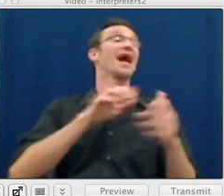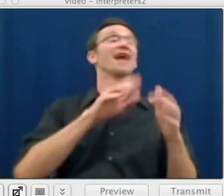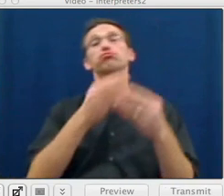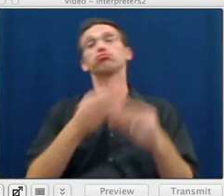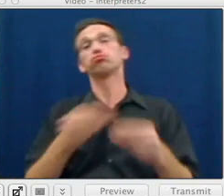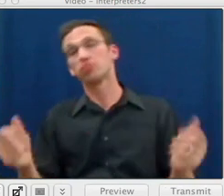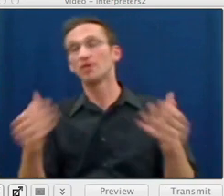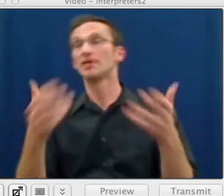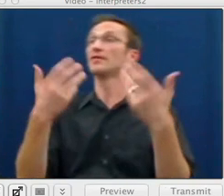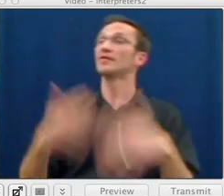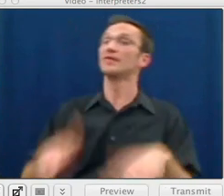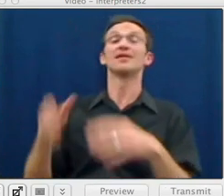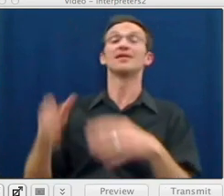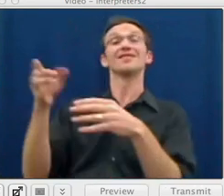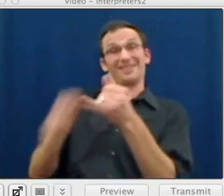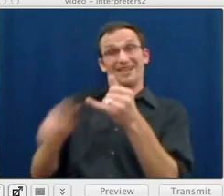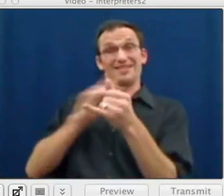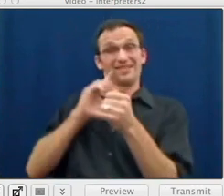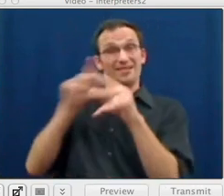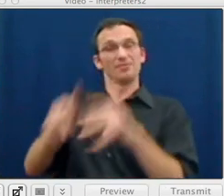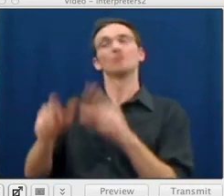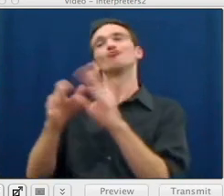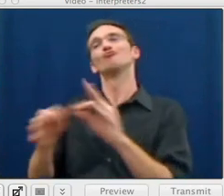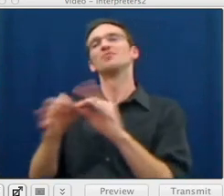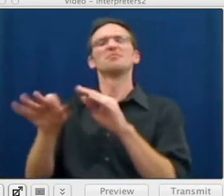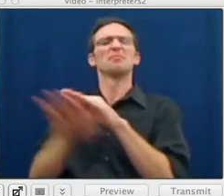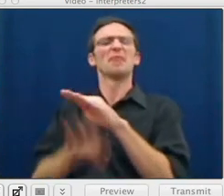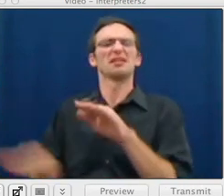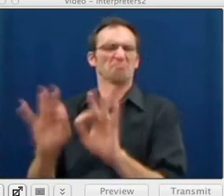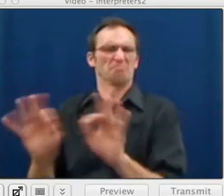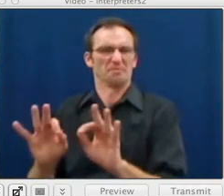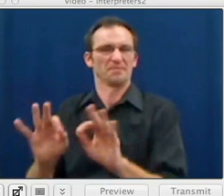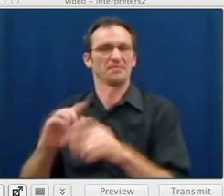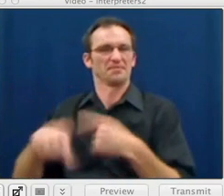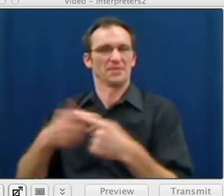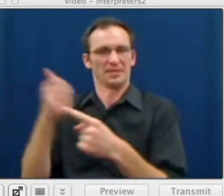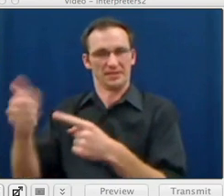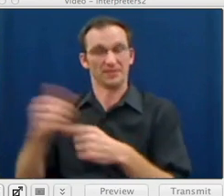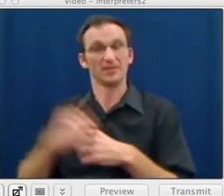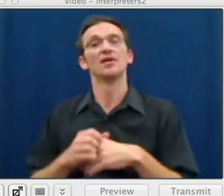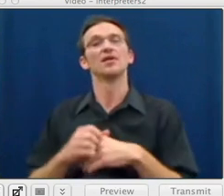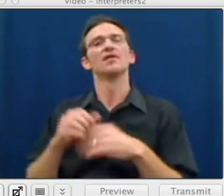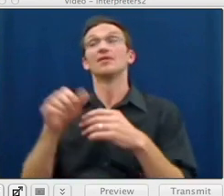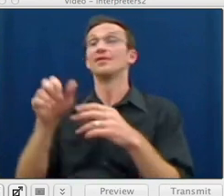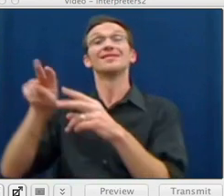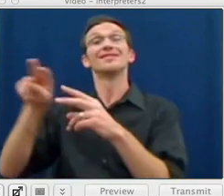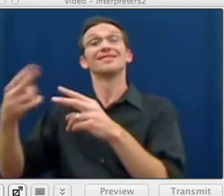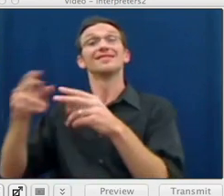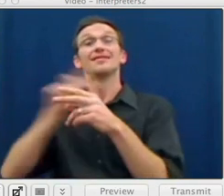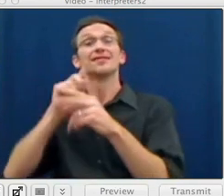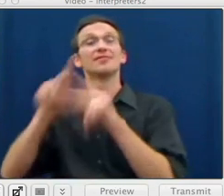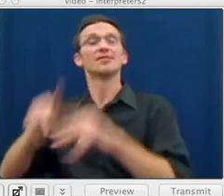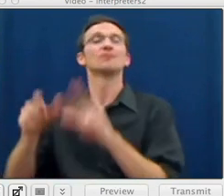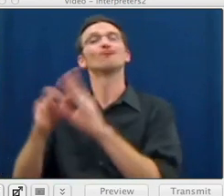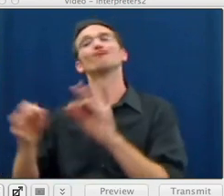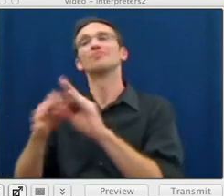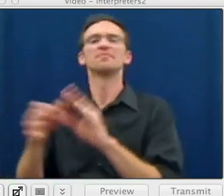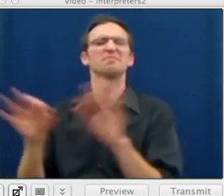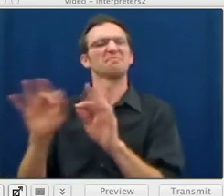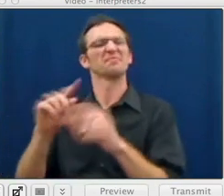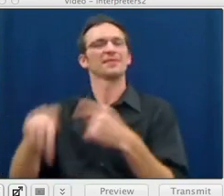about herself. The second deaf person says no big deal things as well. The group moves on from there. There are